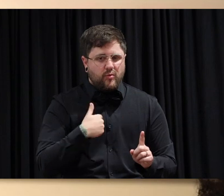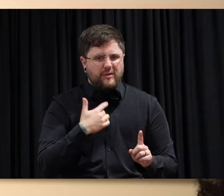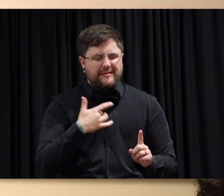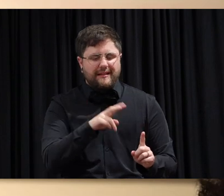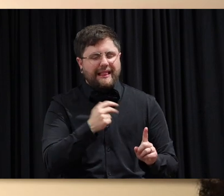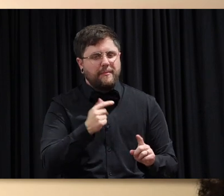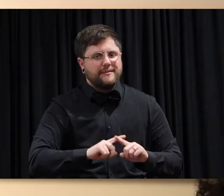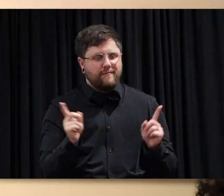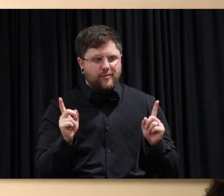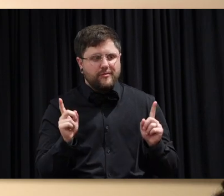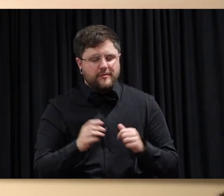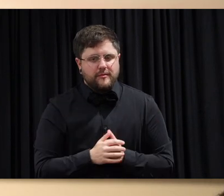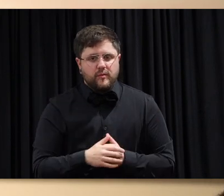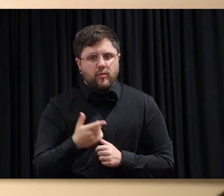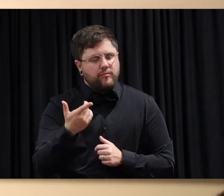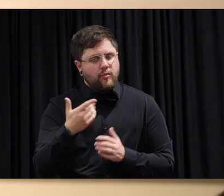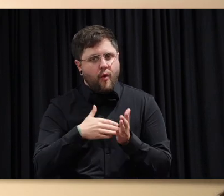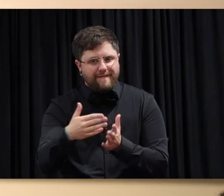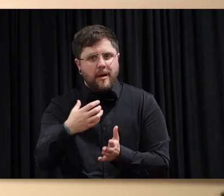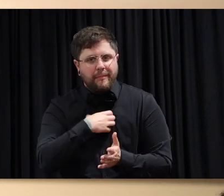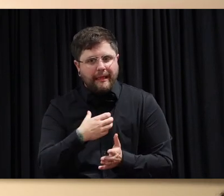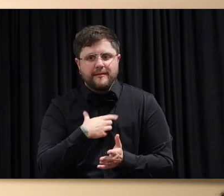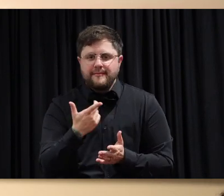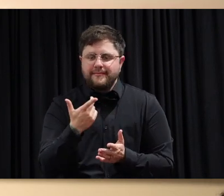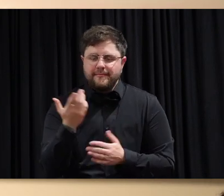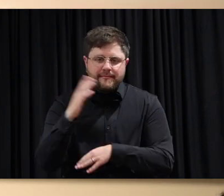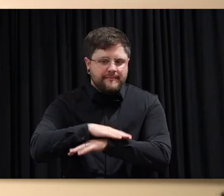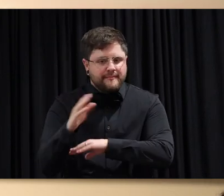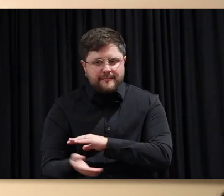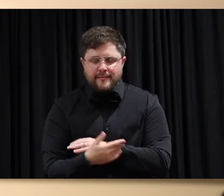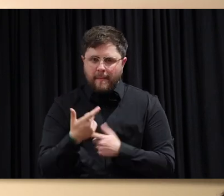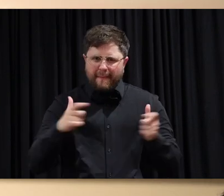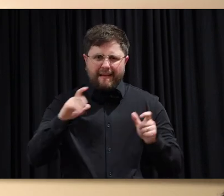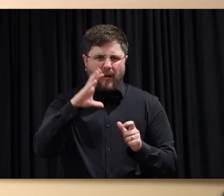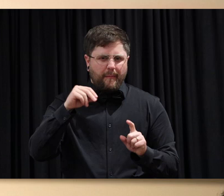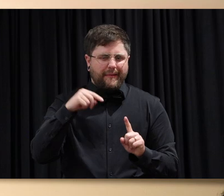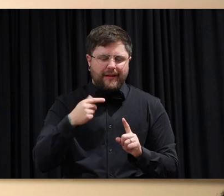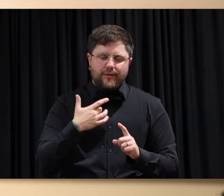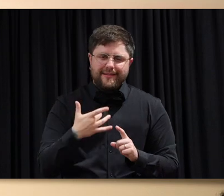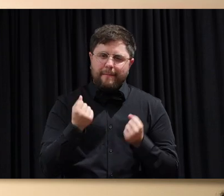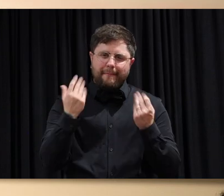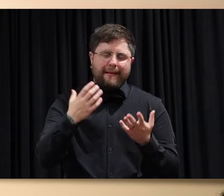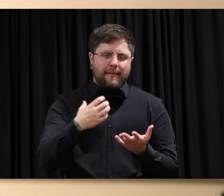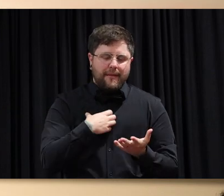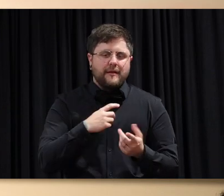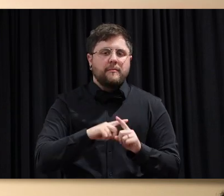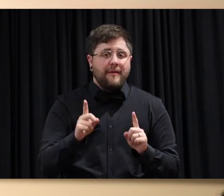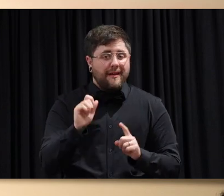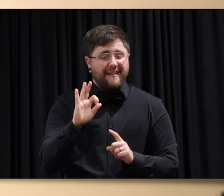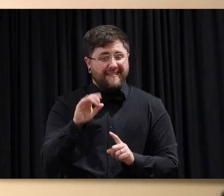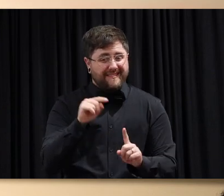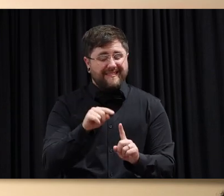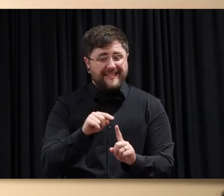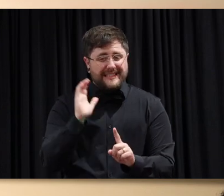that a little differently, right? Because we get complaints all day, every day. You know, we're a big, you know, massive scale company. But if anything, you know, it